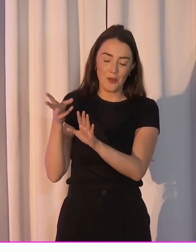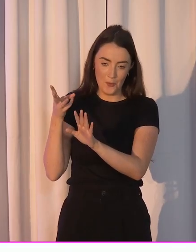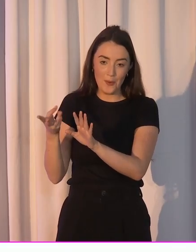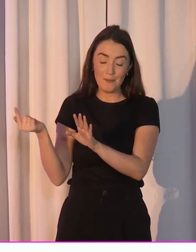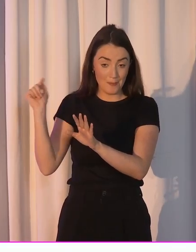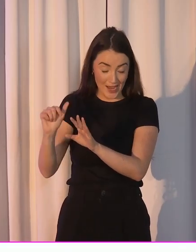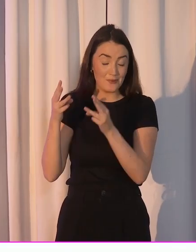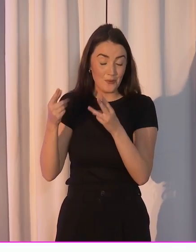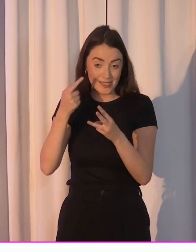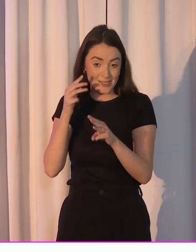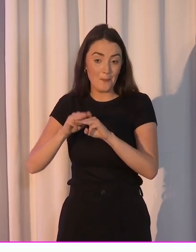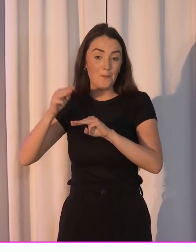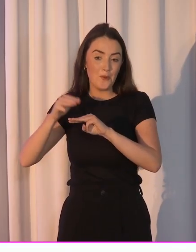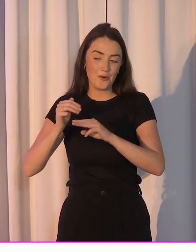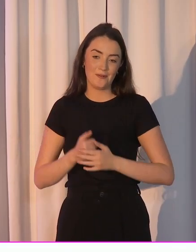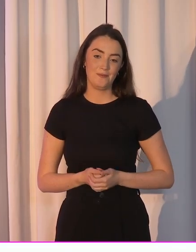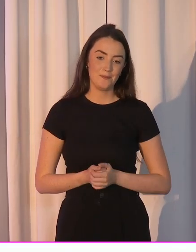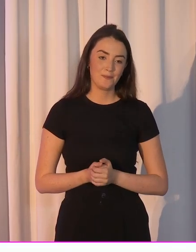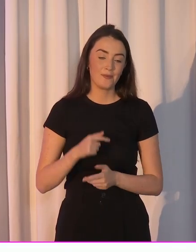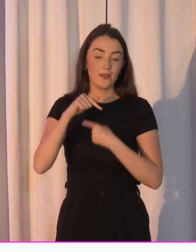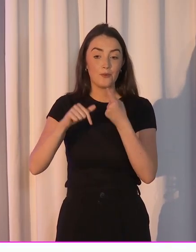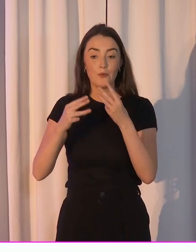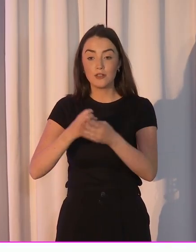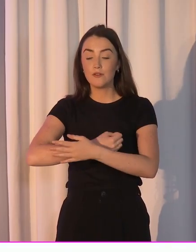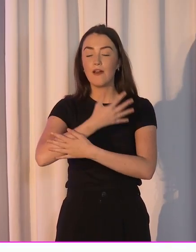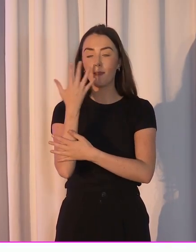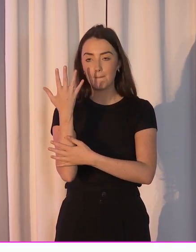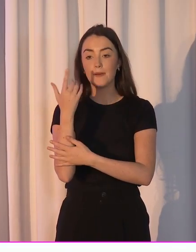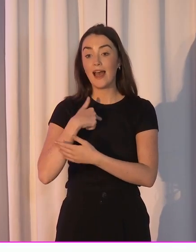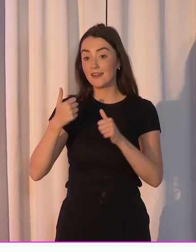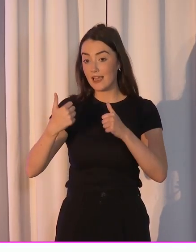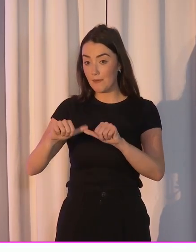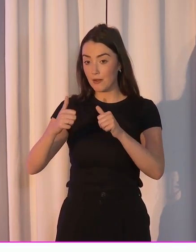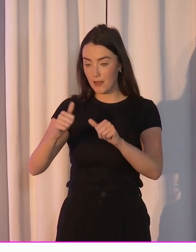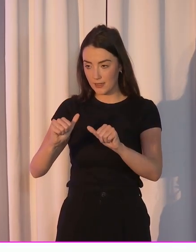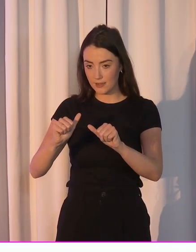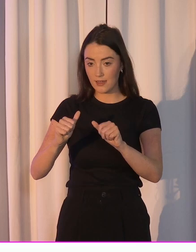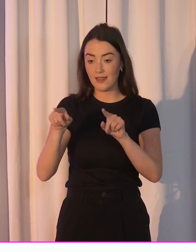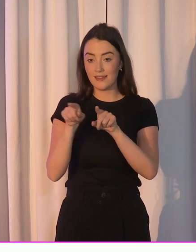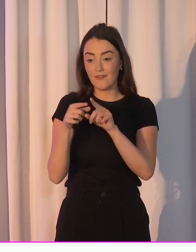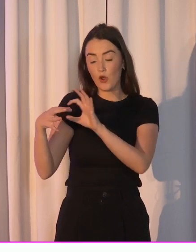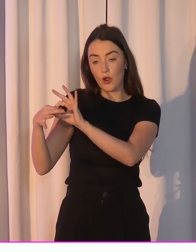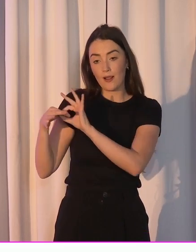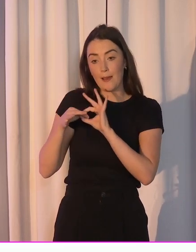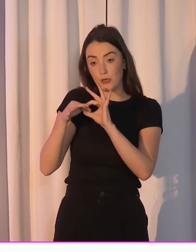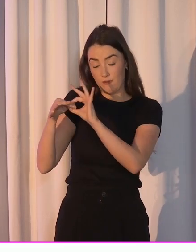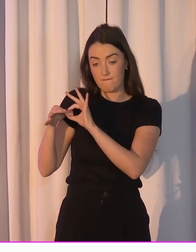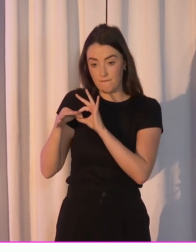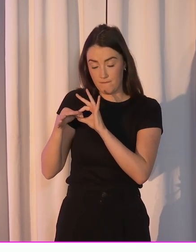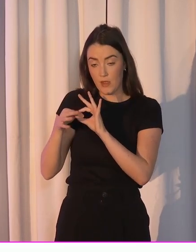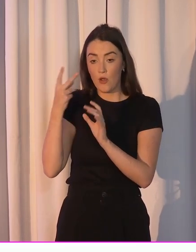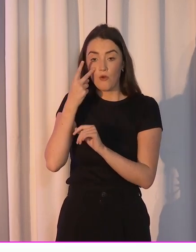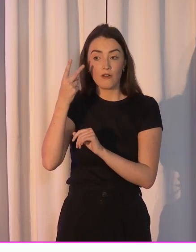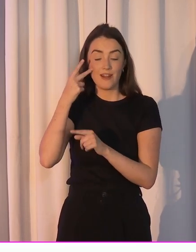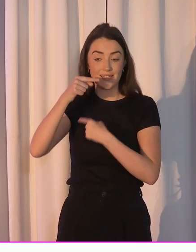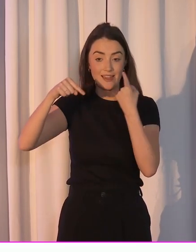we are. We're going to develop and implement everything collaboratively,